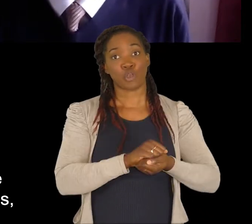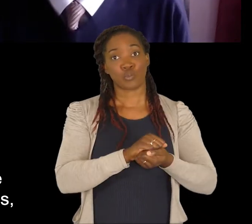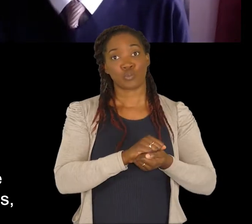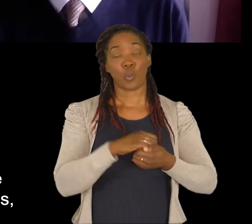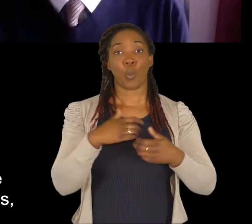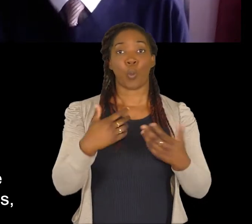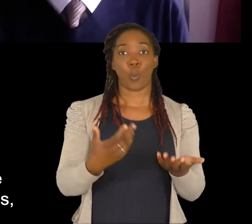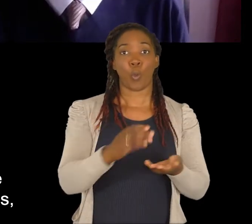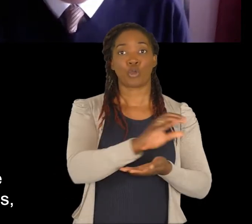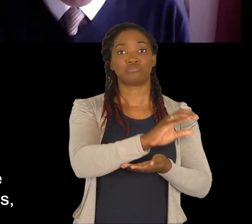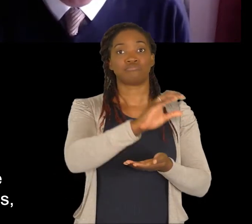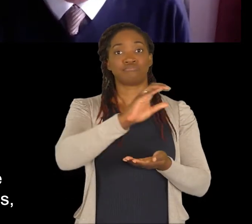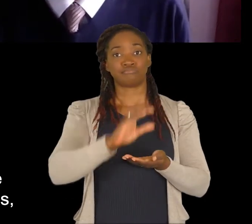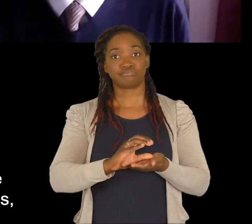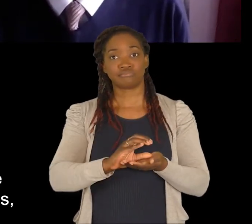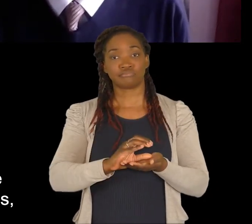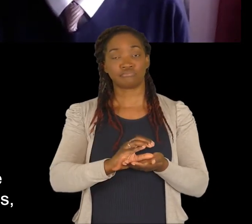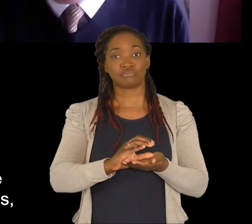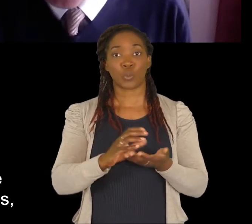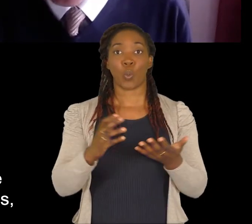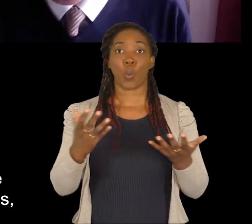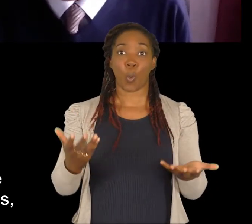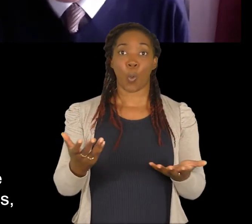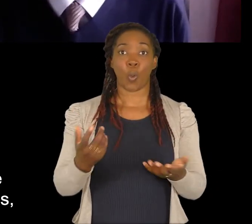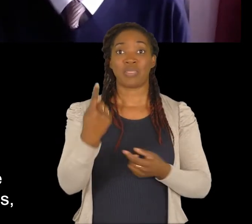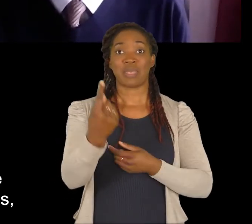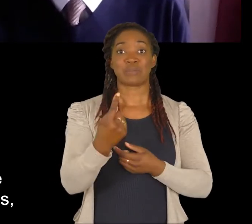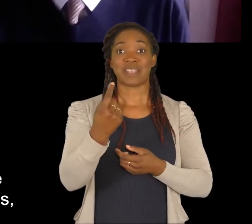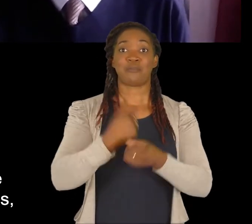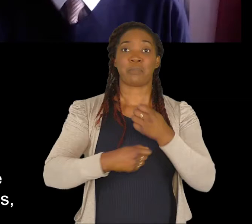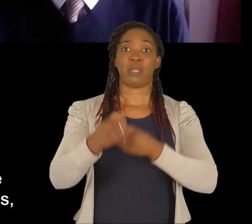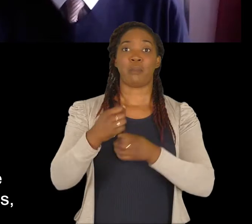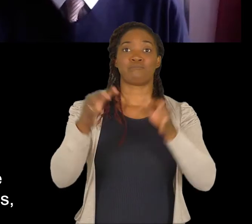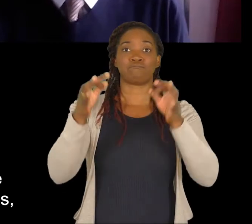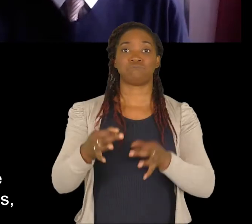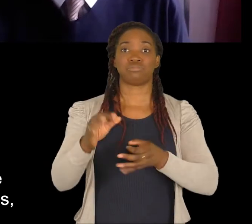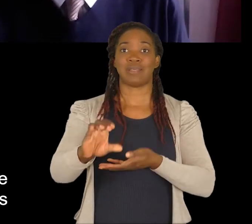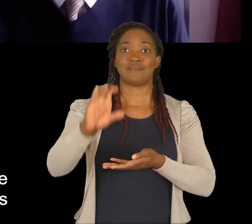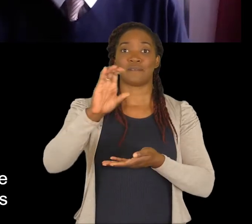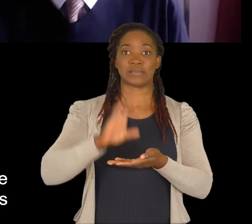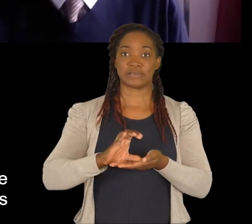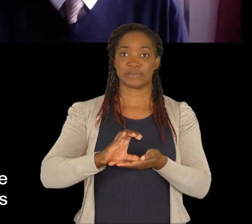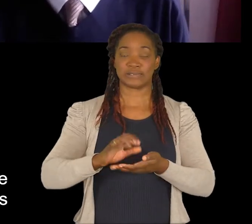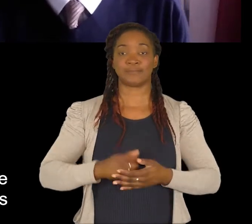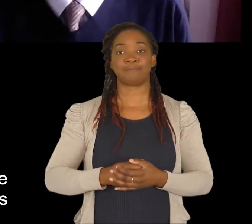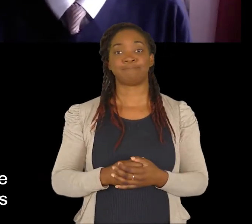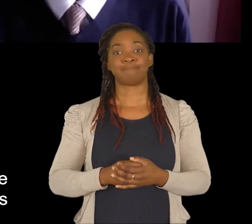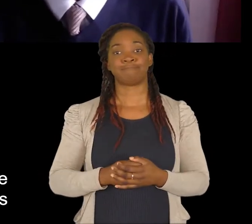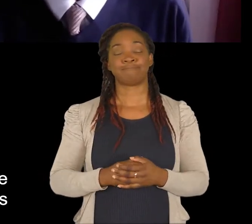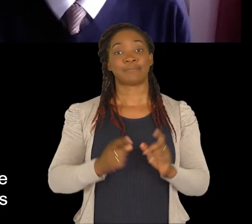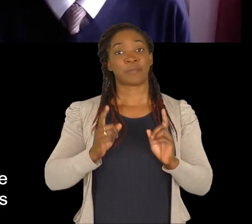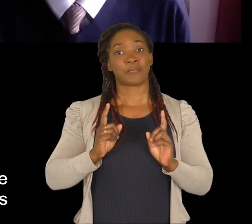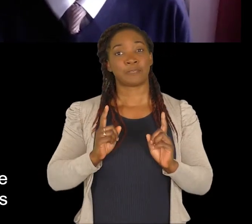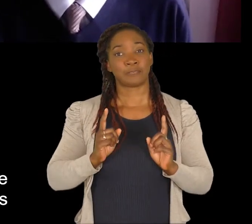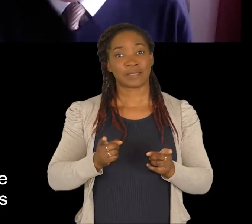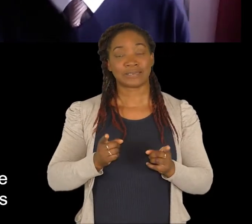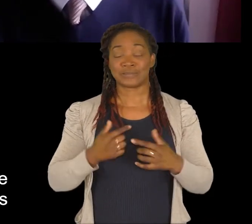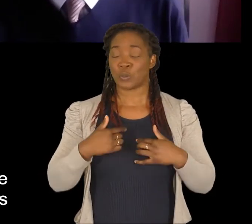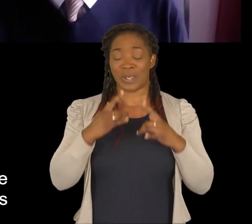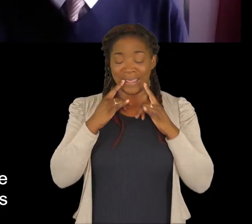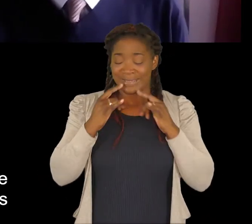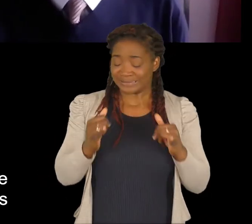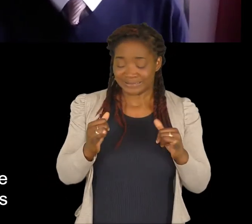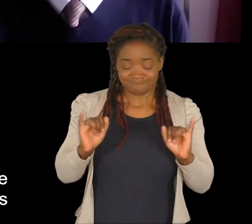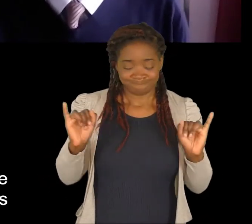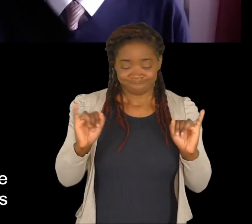you money, donate money, or actually invest into your business, right? And this is, I